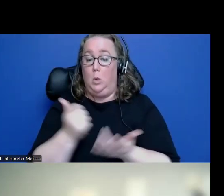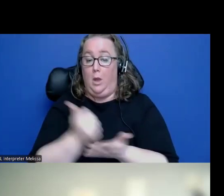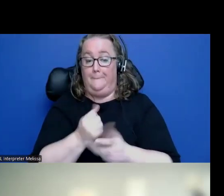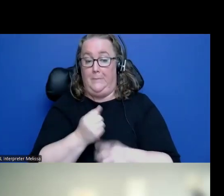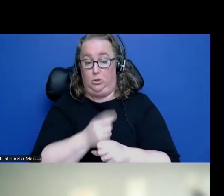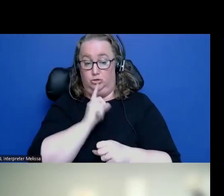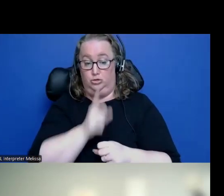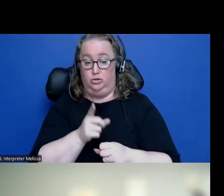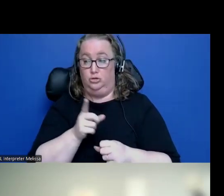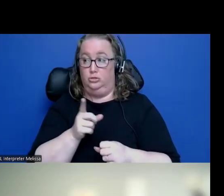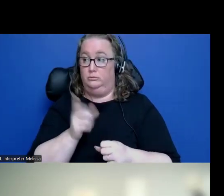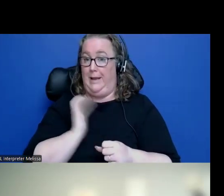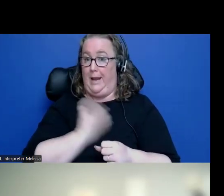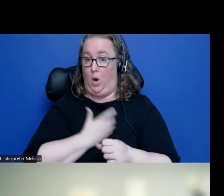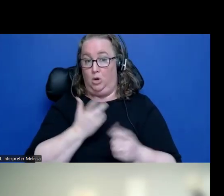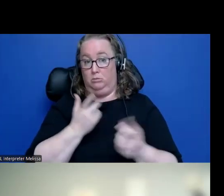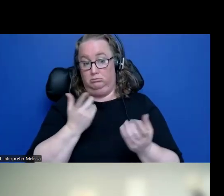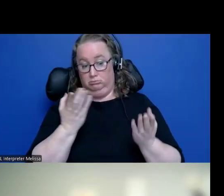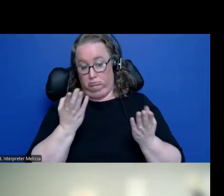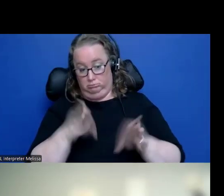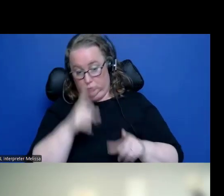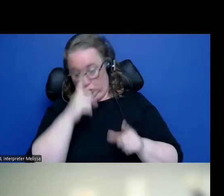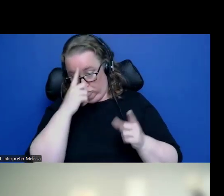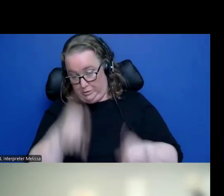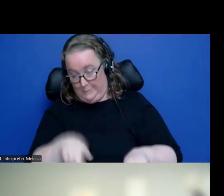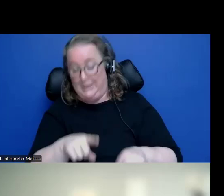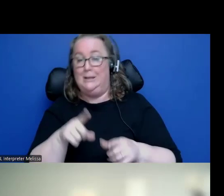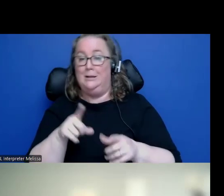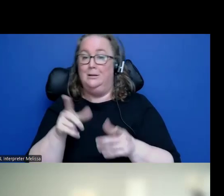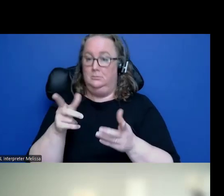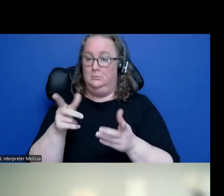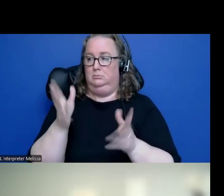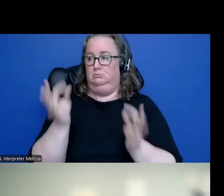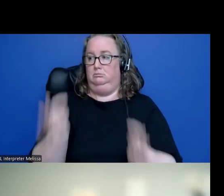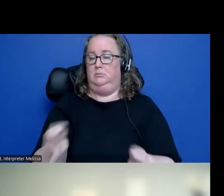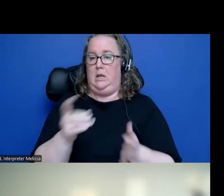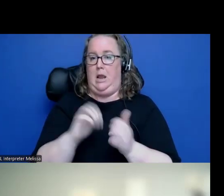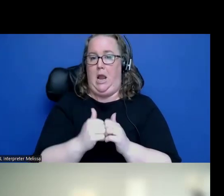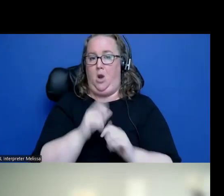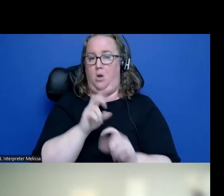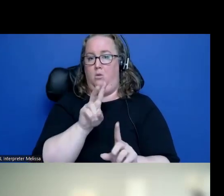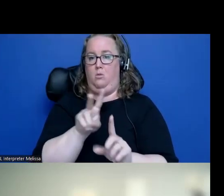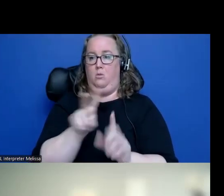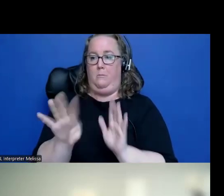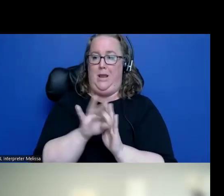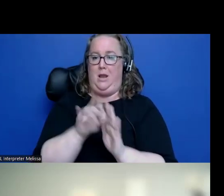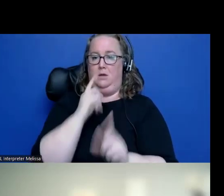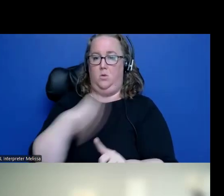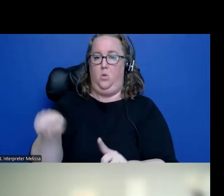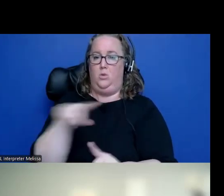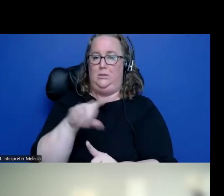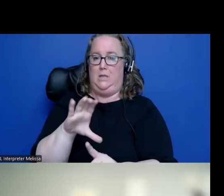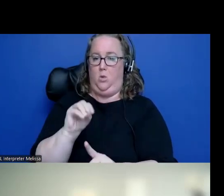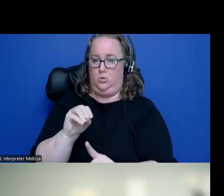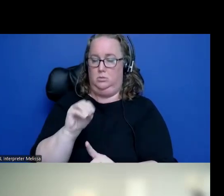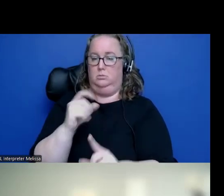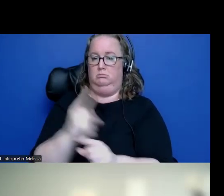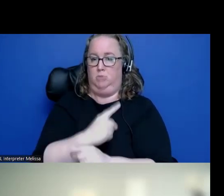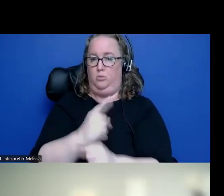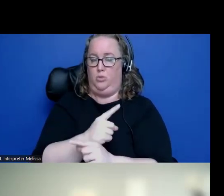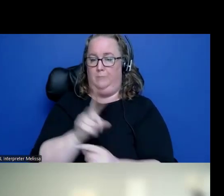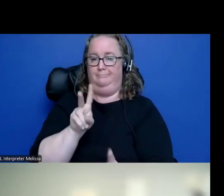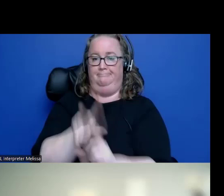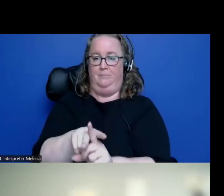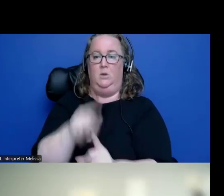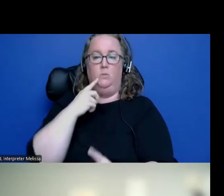bargaining agreement that dictates how assignments are made permits selection of officers suitable and adept